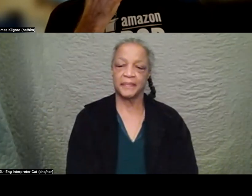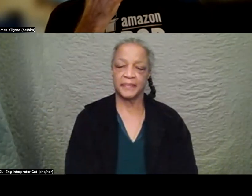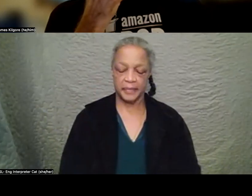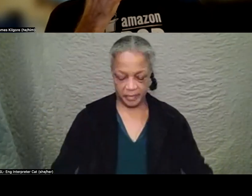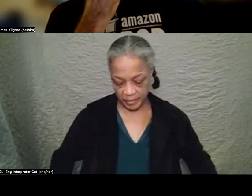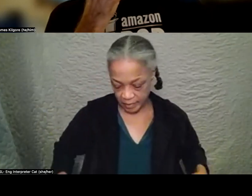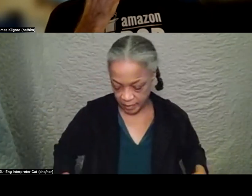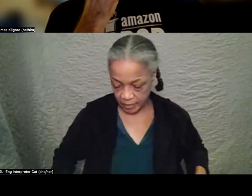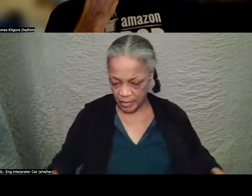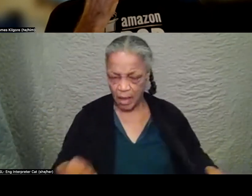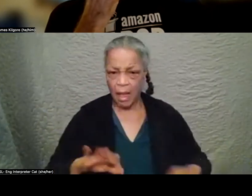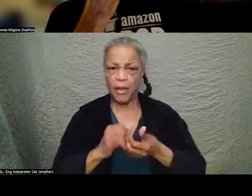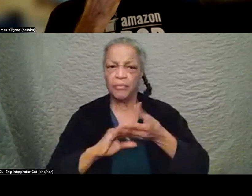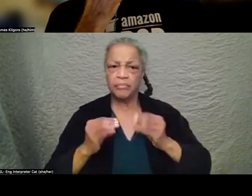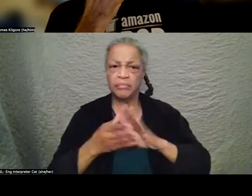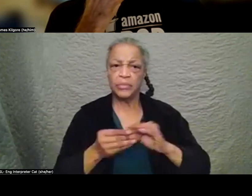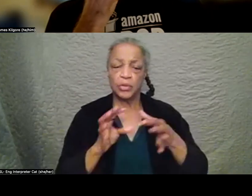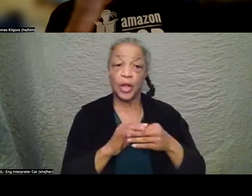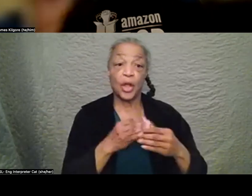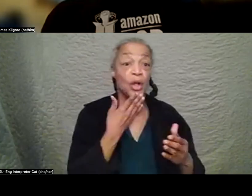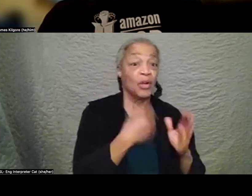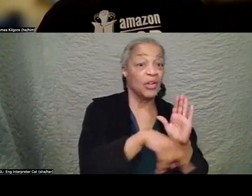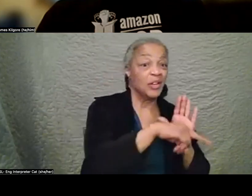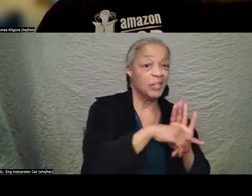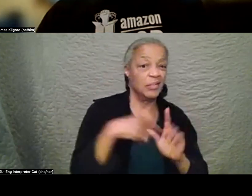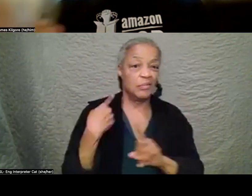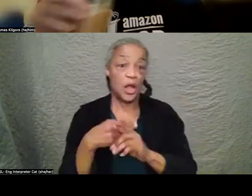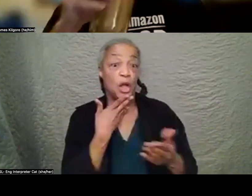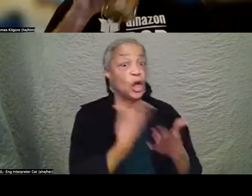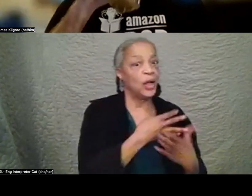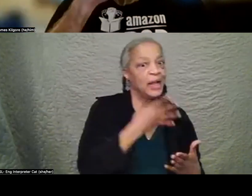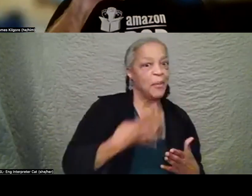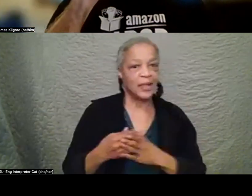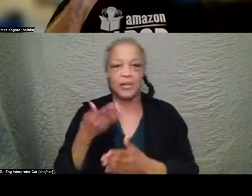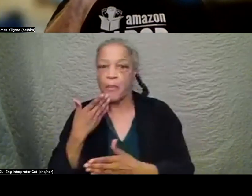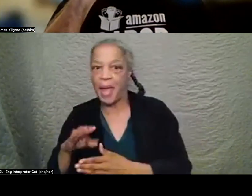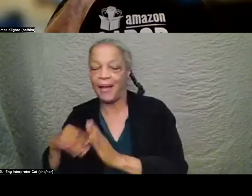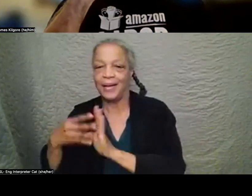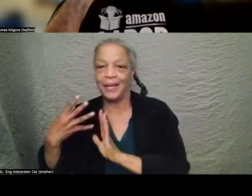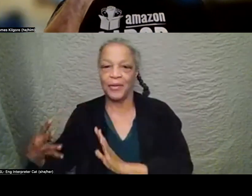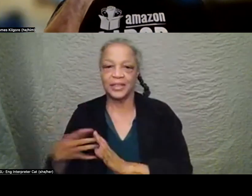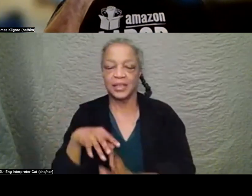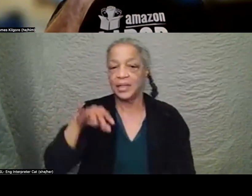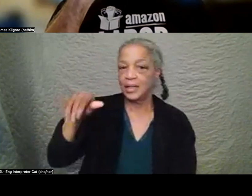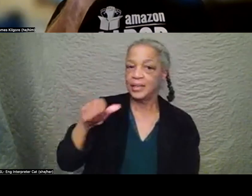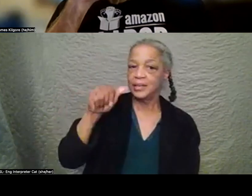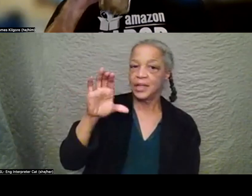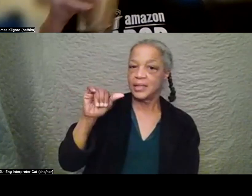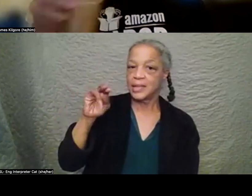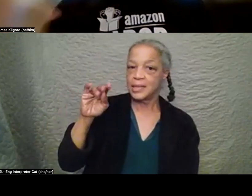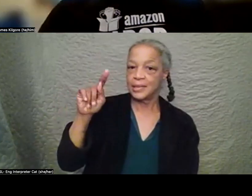the narratives around good versus bad immigrant, for example, like how that affects our efforts. Yeah, I mean, I think